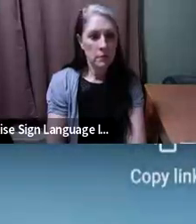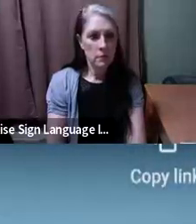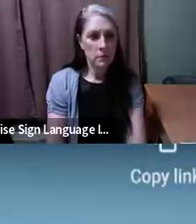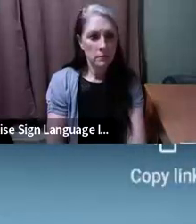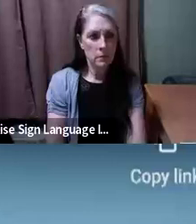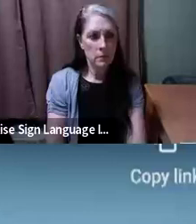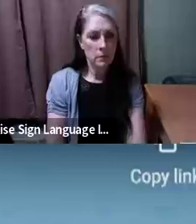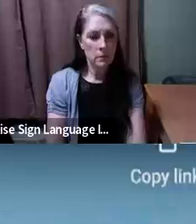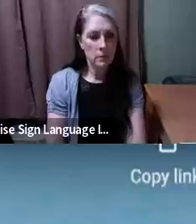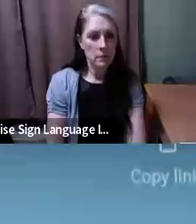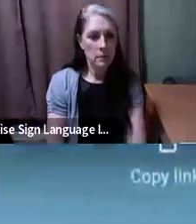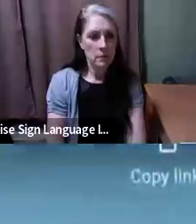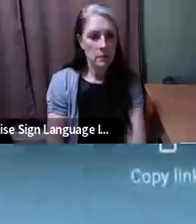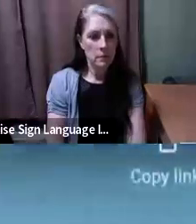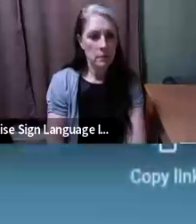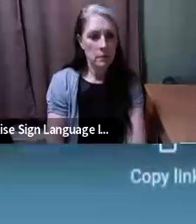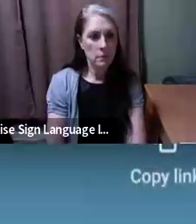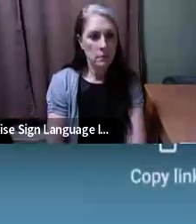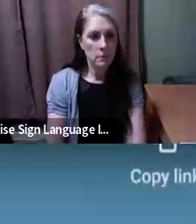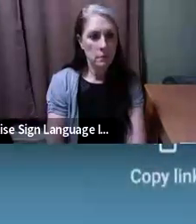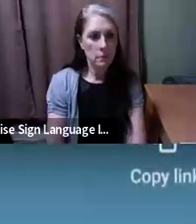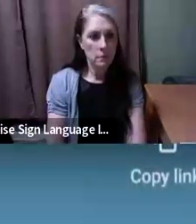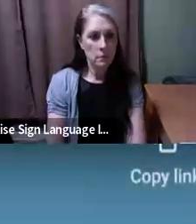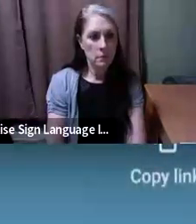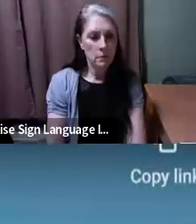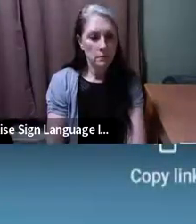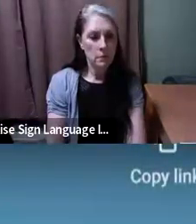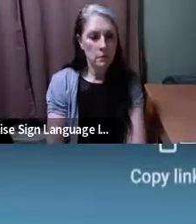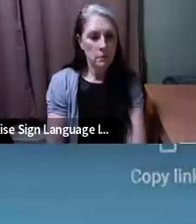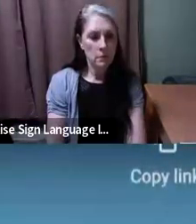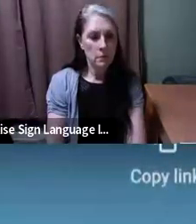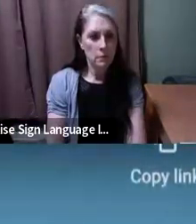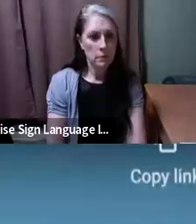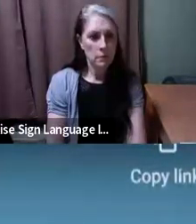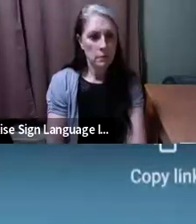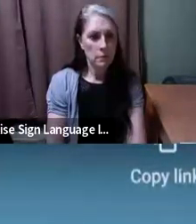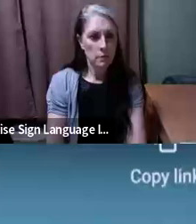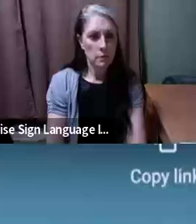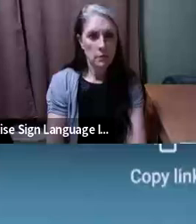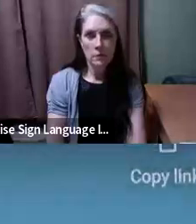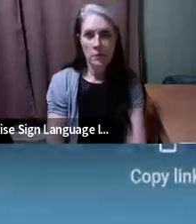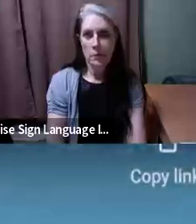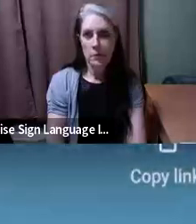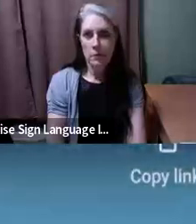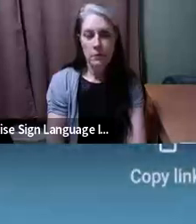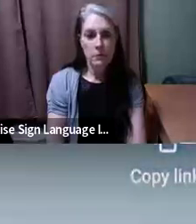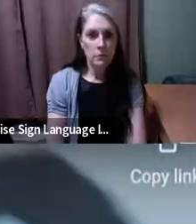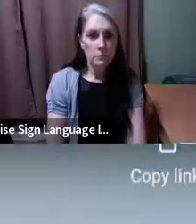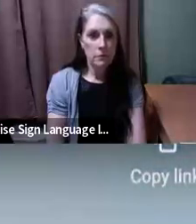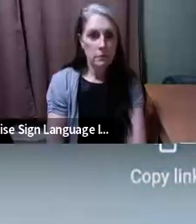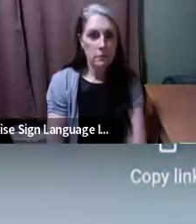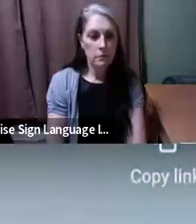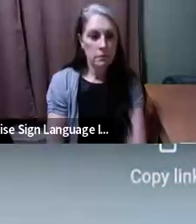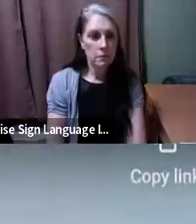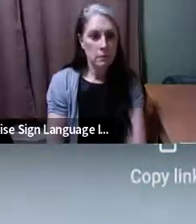multiple times, guided by gesture. Close up on DeMarco, gesturing sharply with